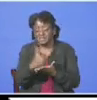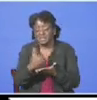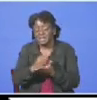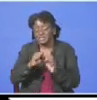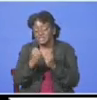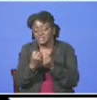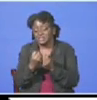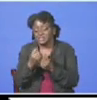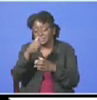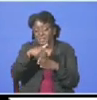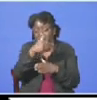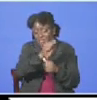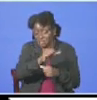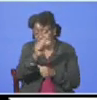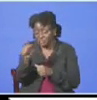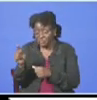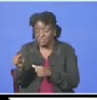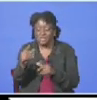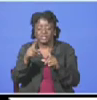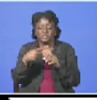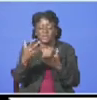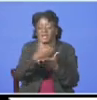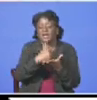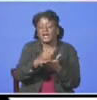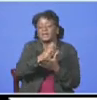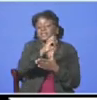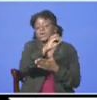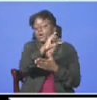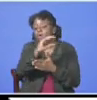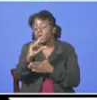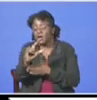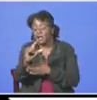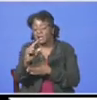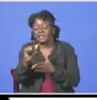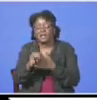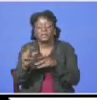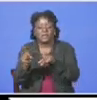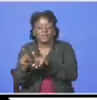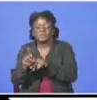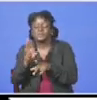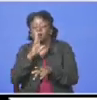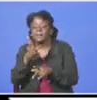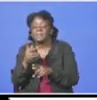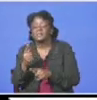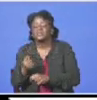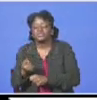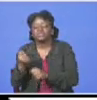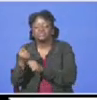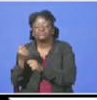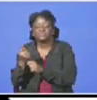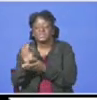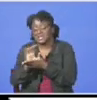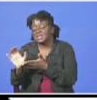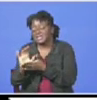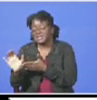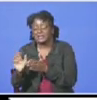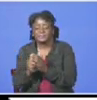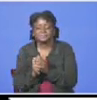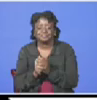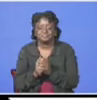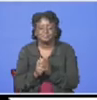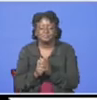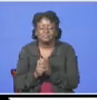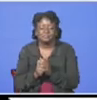to collect any oil that comes out of the cooling water discharge, and that too would be treated. And though a very tiny portion of the oil slick